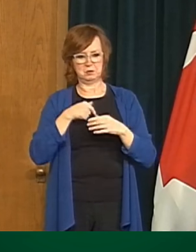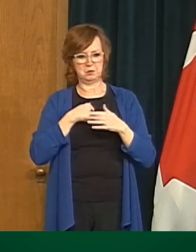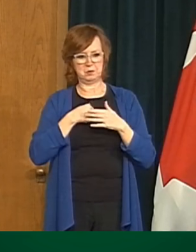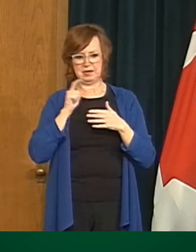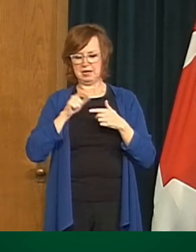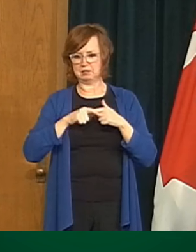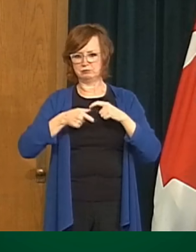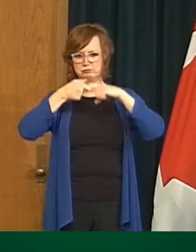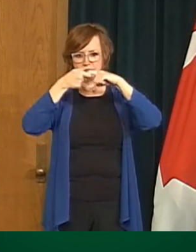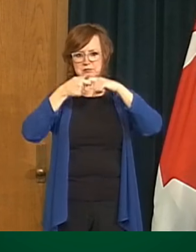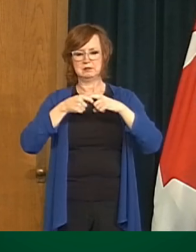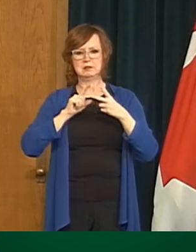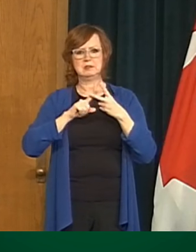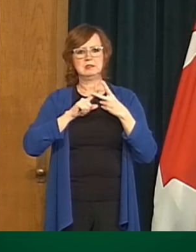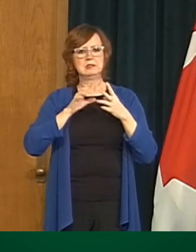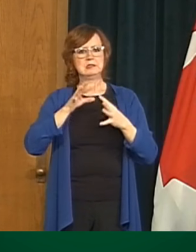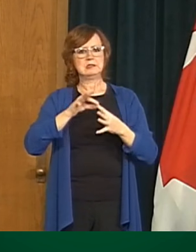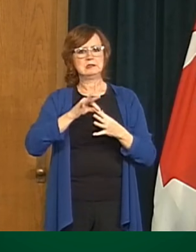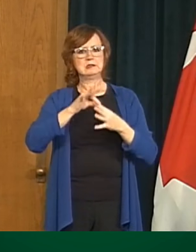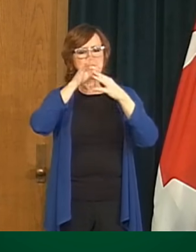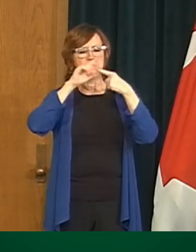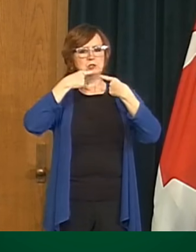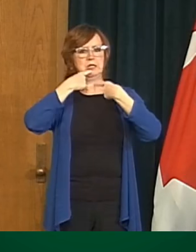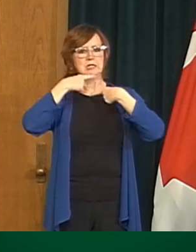day, and the special warrants that were provided